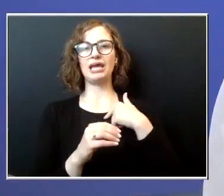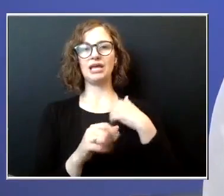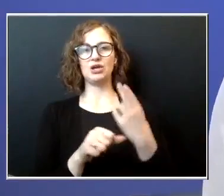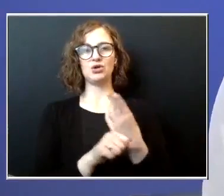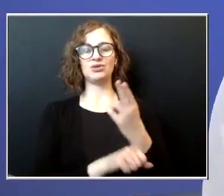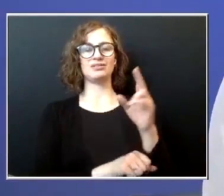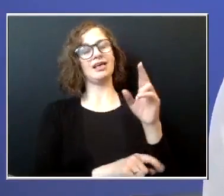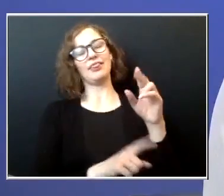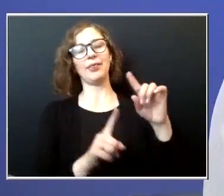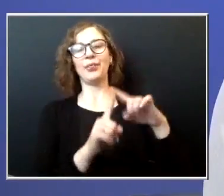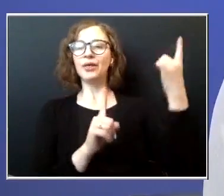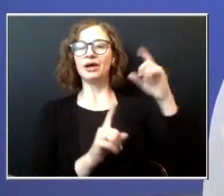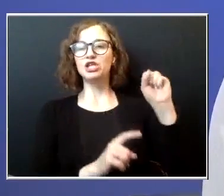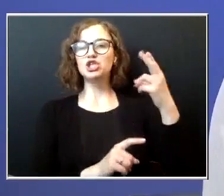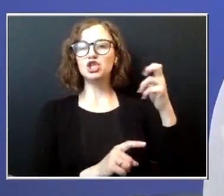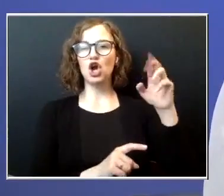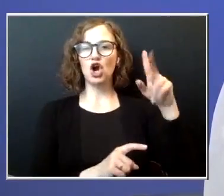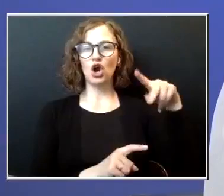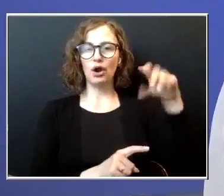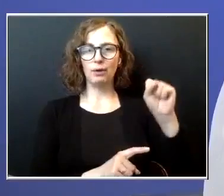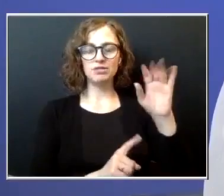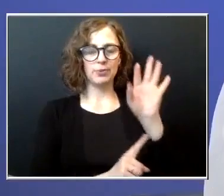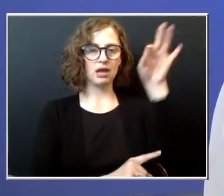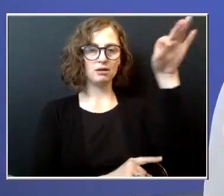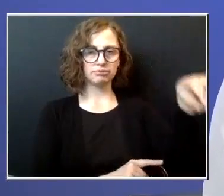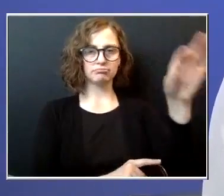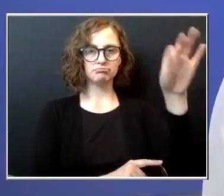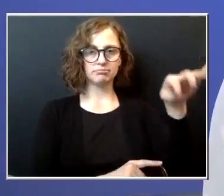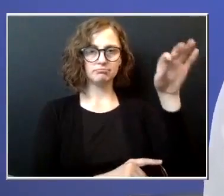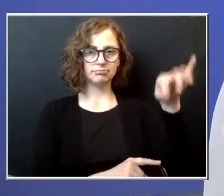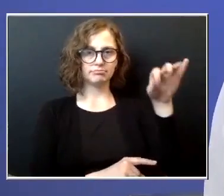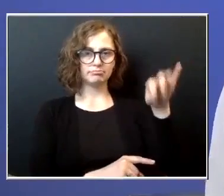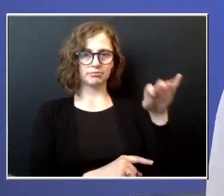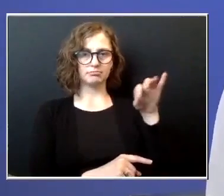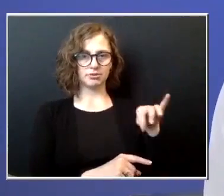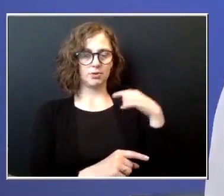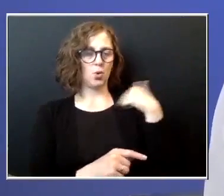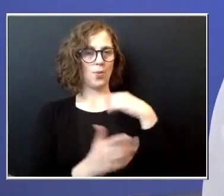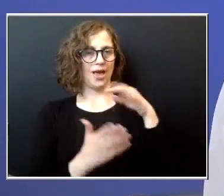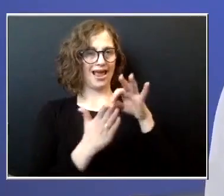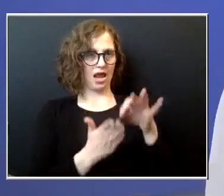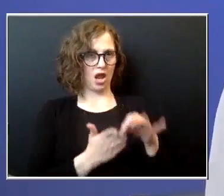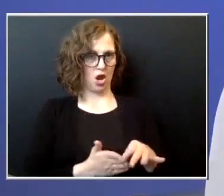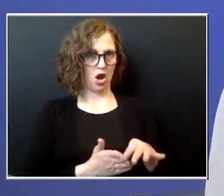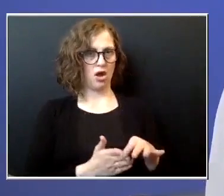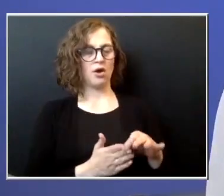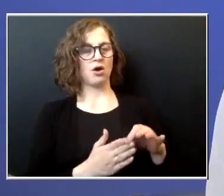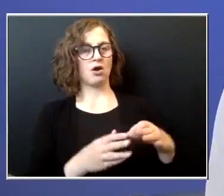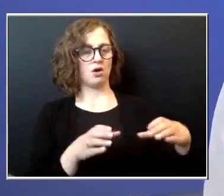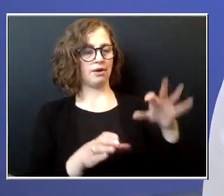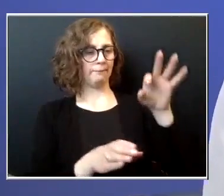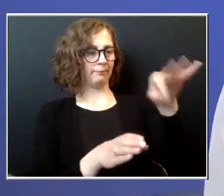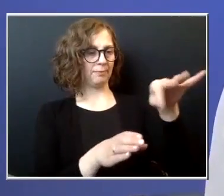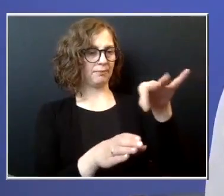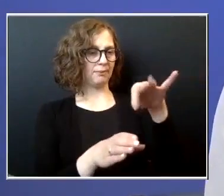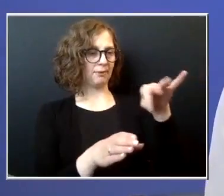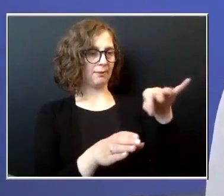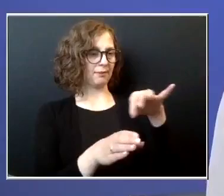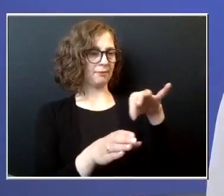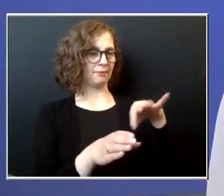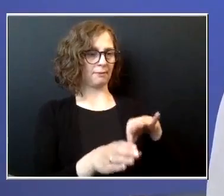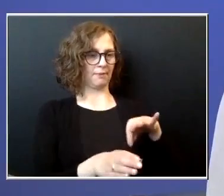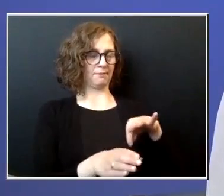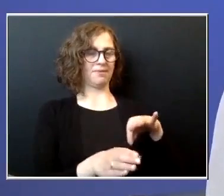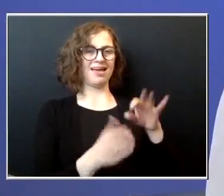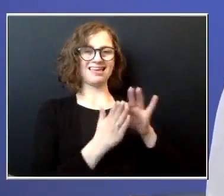boxes, and we count those. When we get to a certain number, then we can count them off the field. So there's less on the field to worry